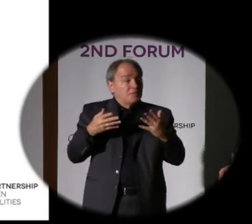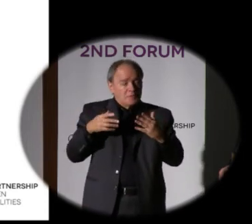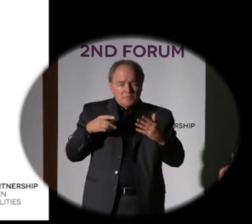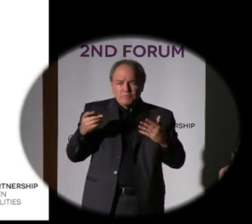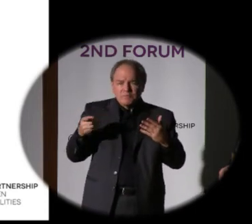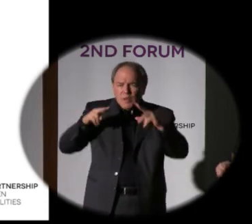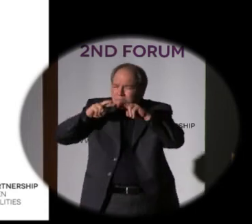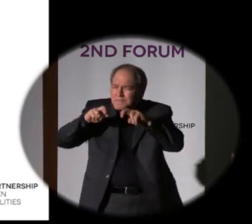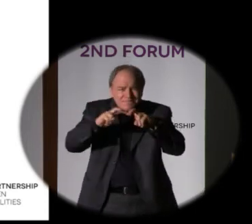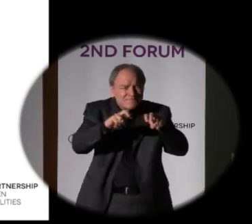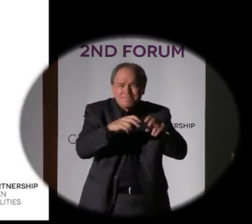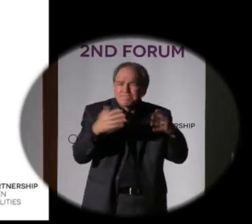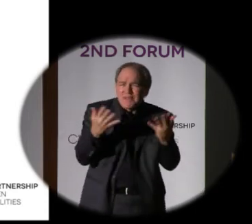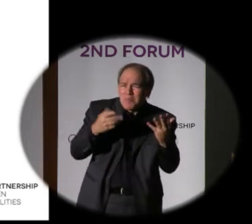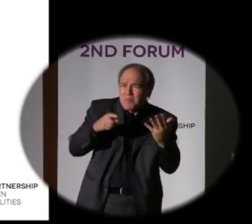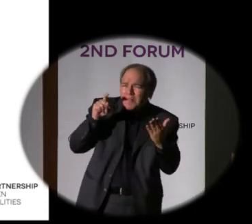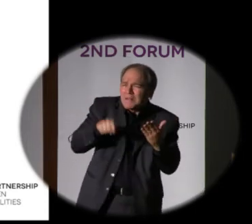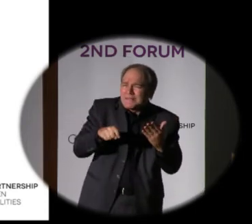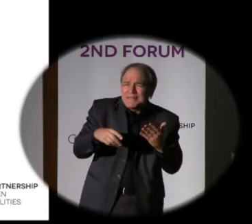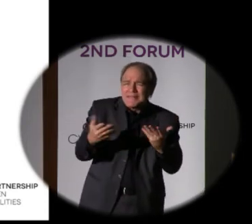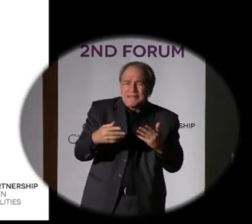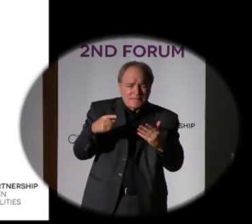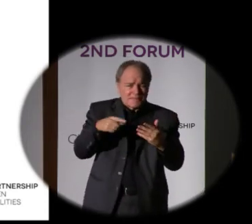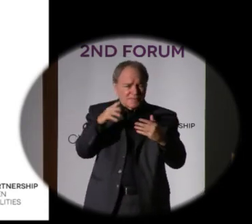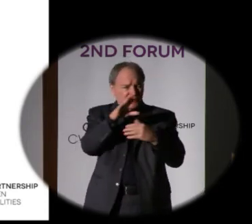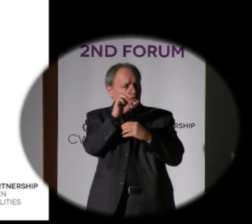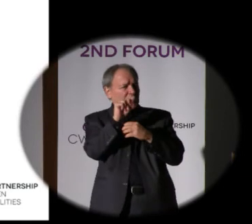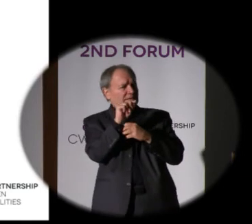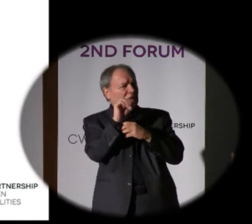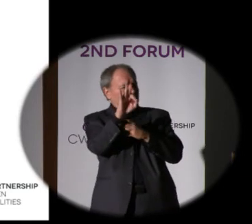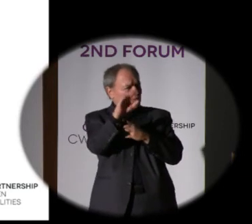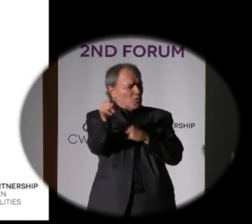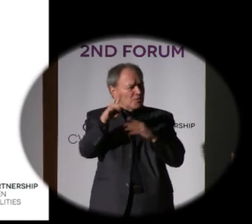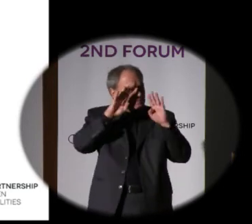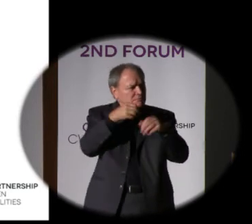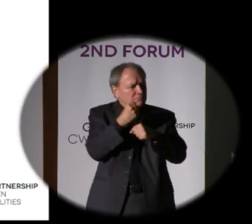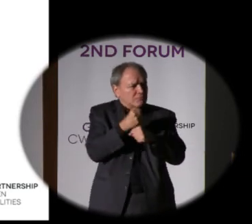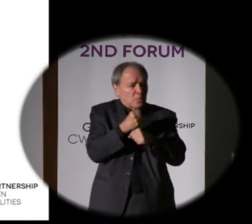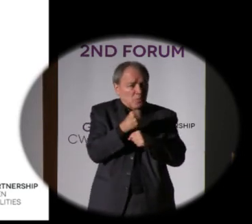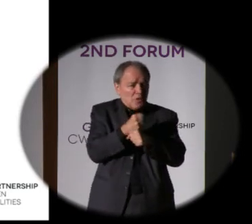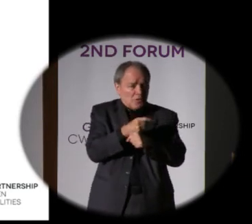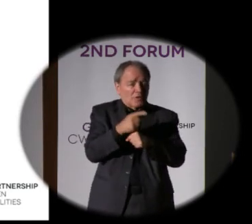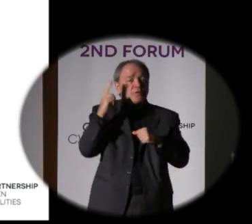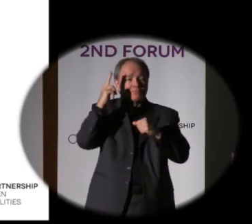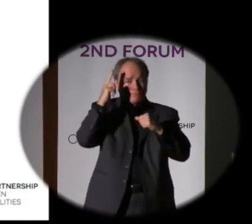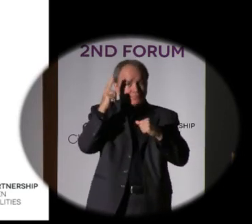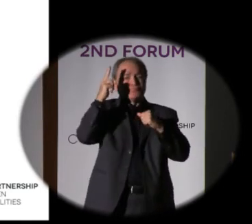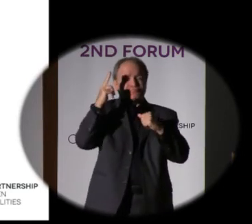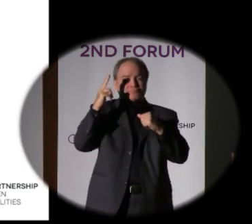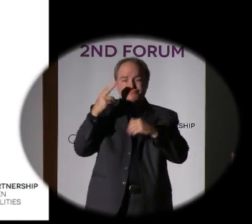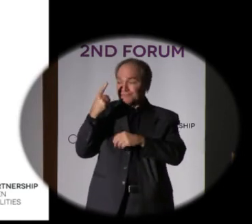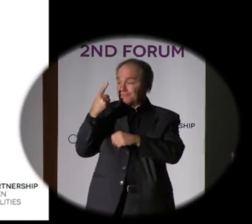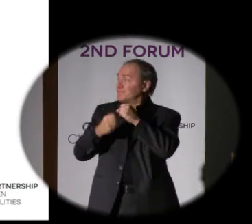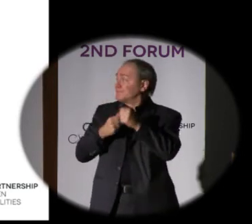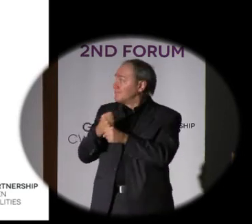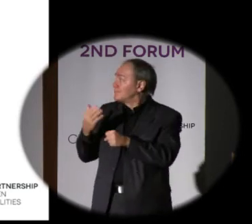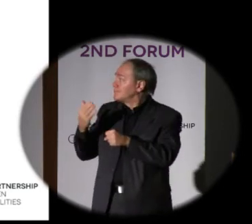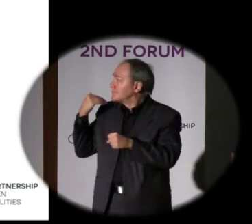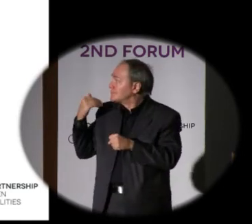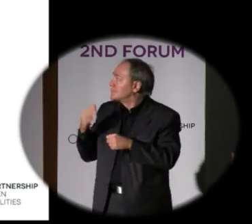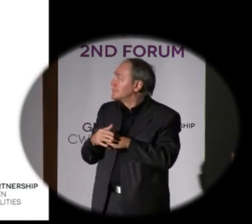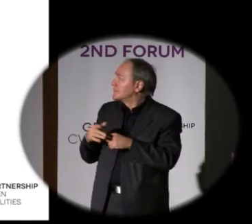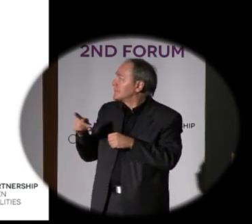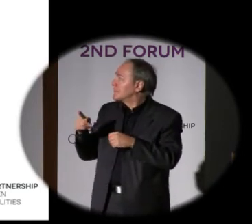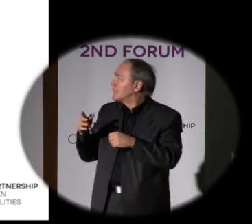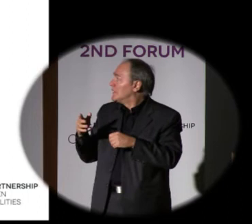significant need and interest in an ECD focal point, thus launching this task force as well as strengthening the bridges to